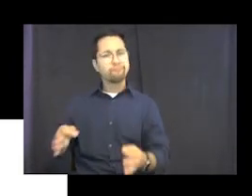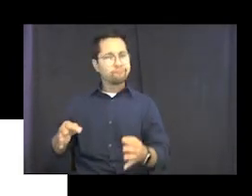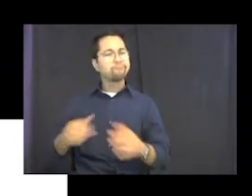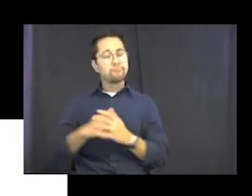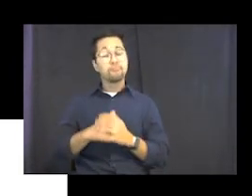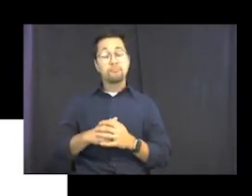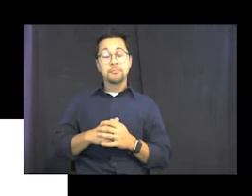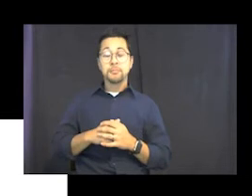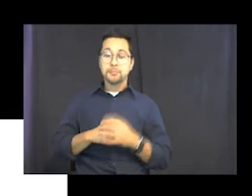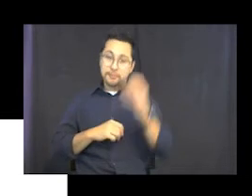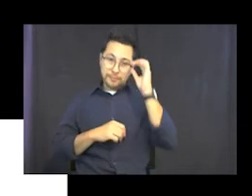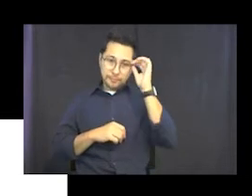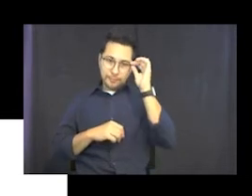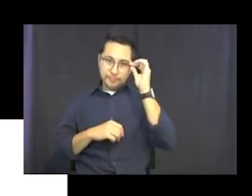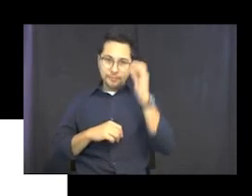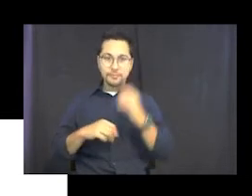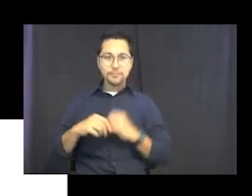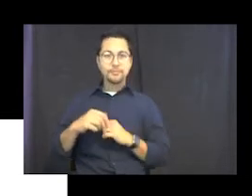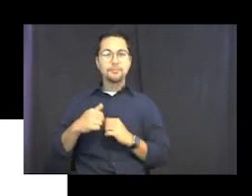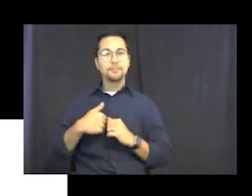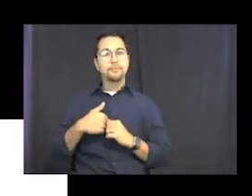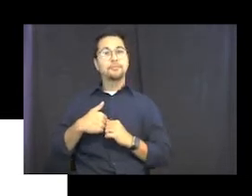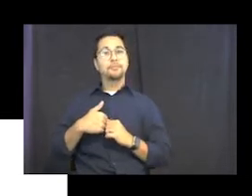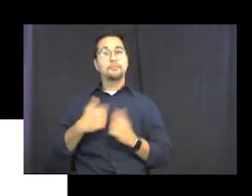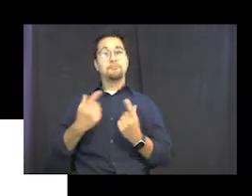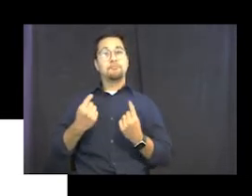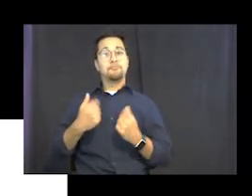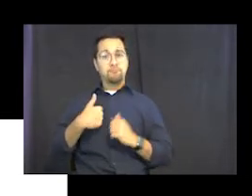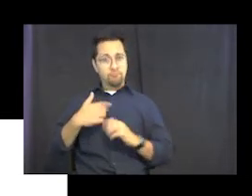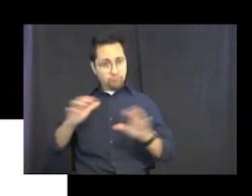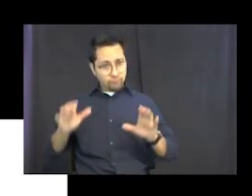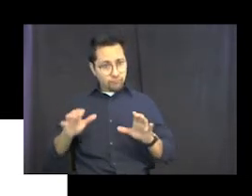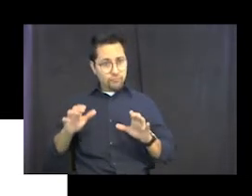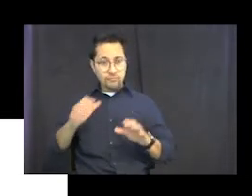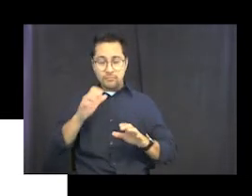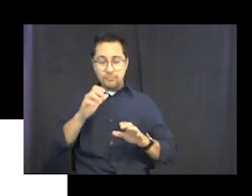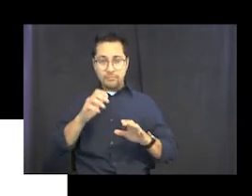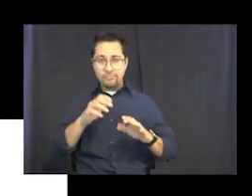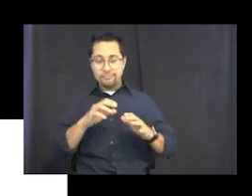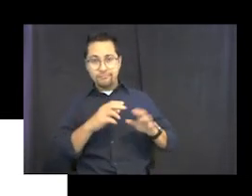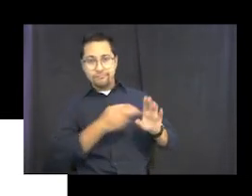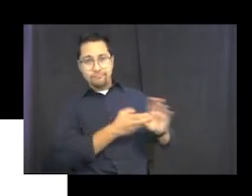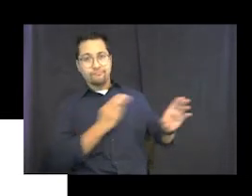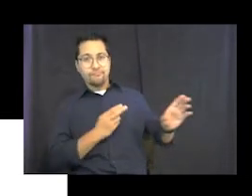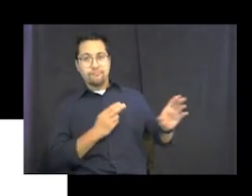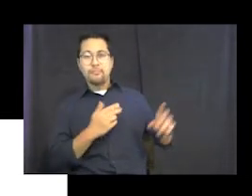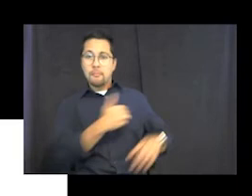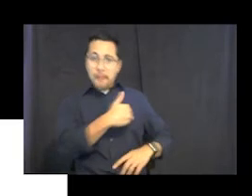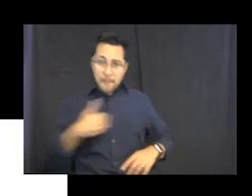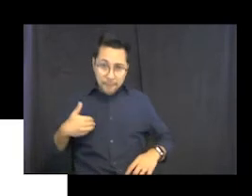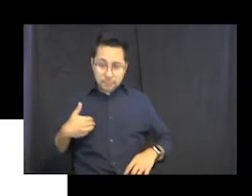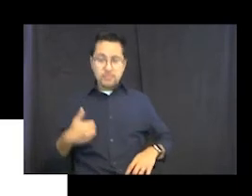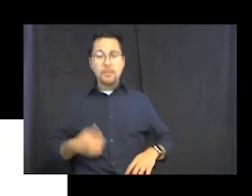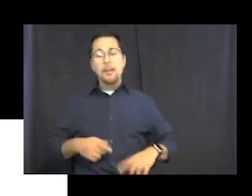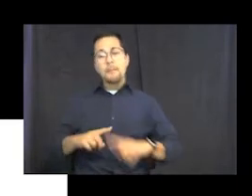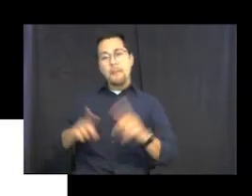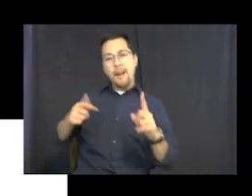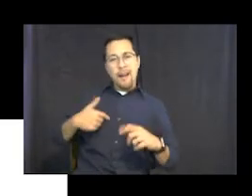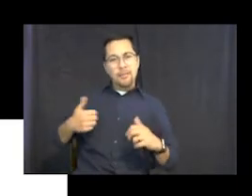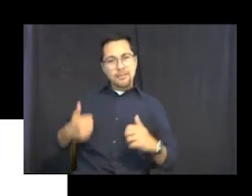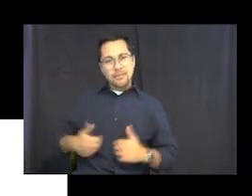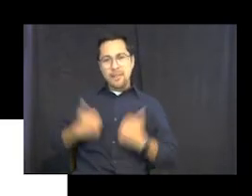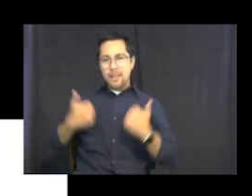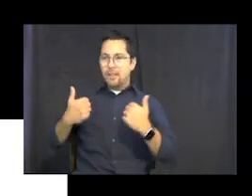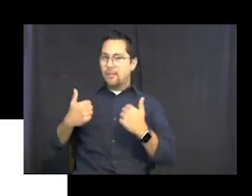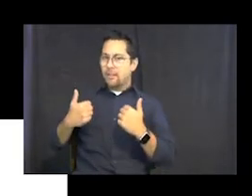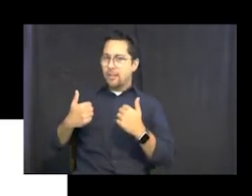And with that said, I was not only doing membership anymore, but I was living life